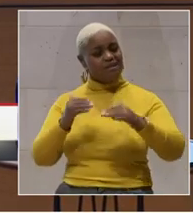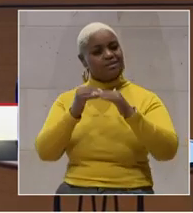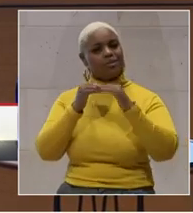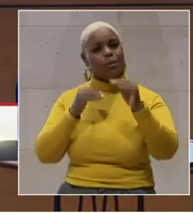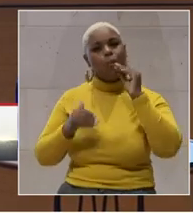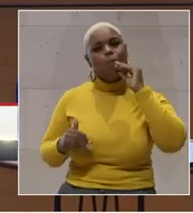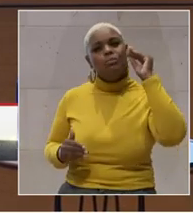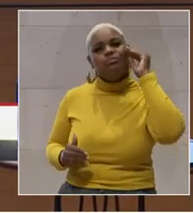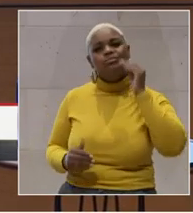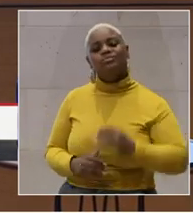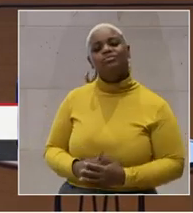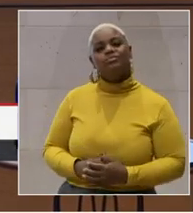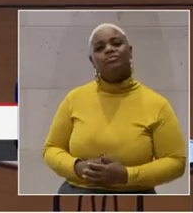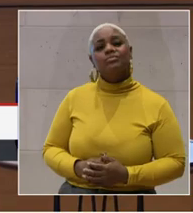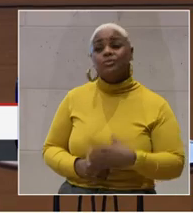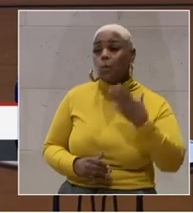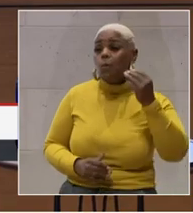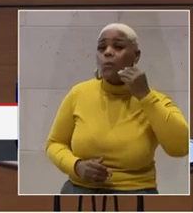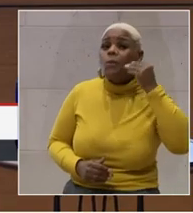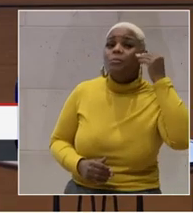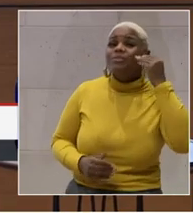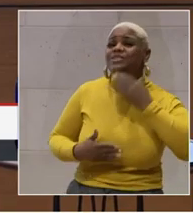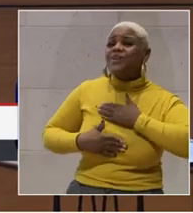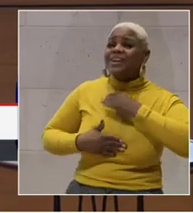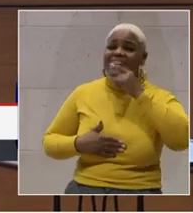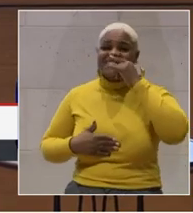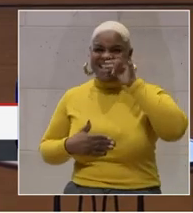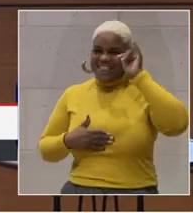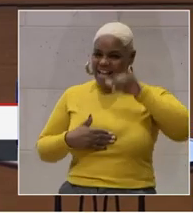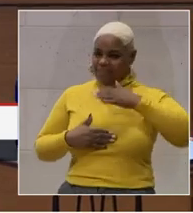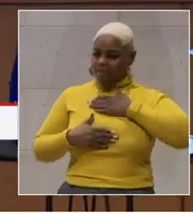kid. That is my dream for America.